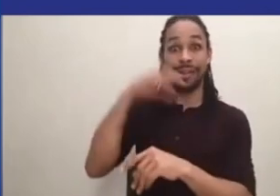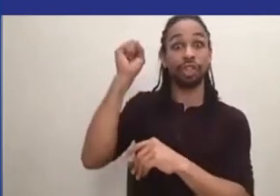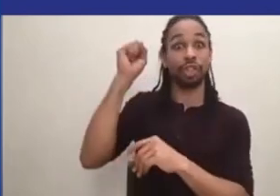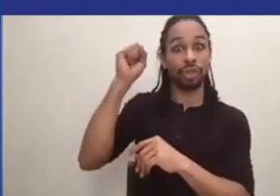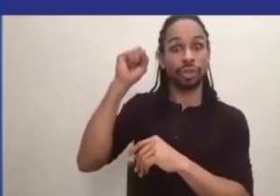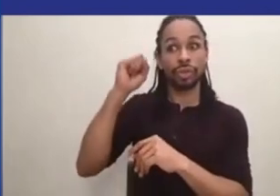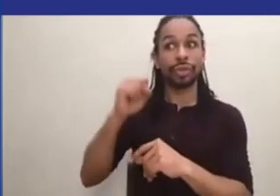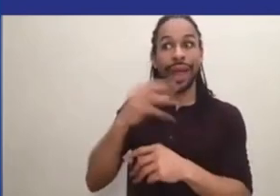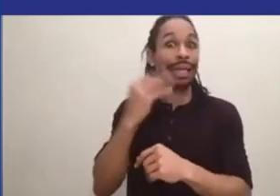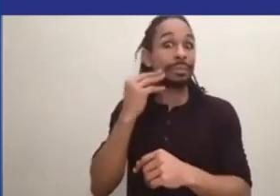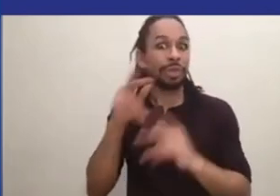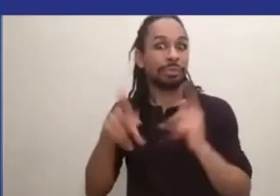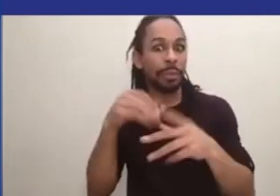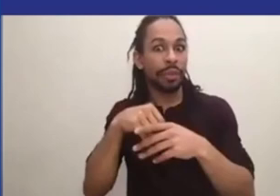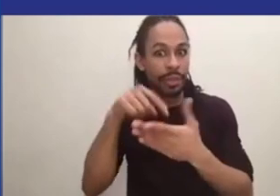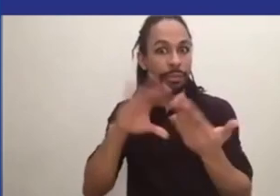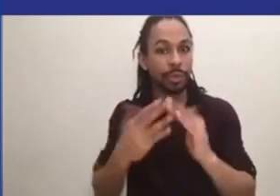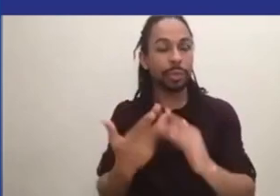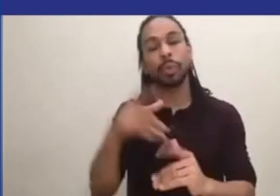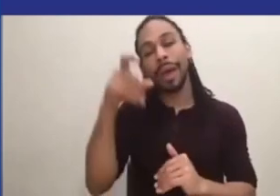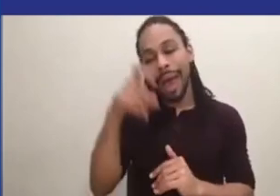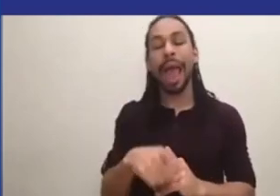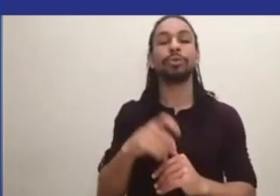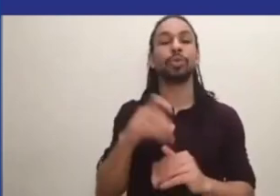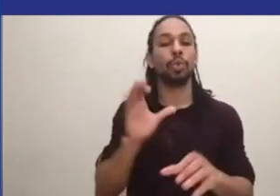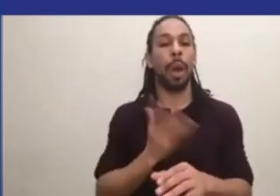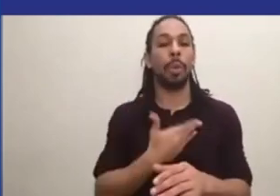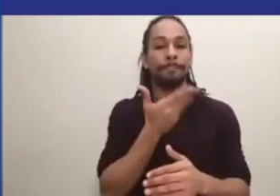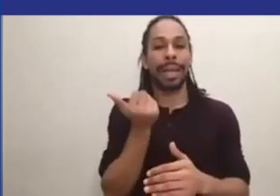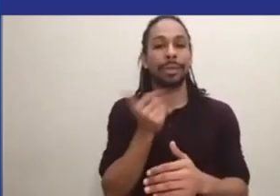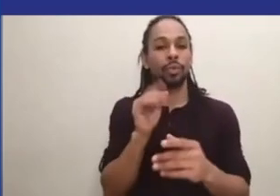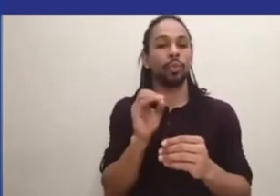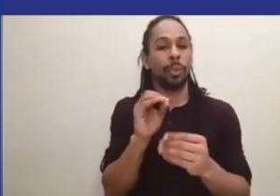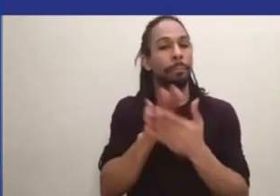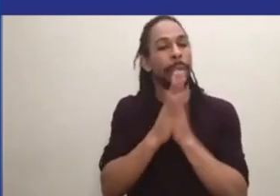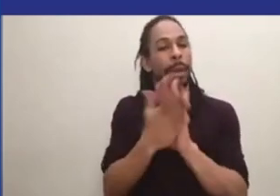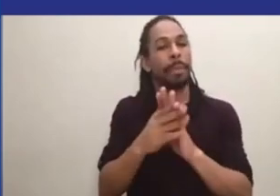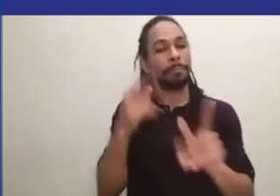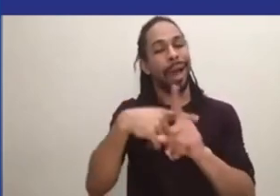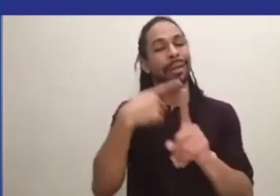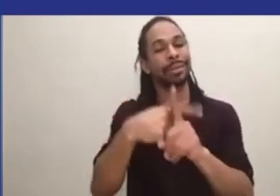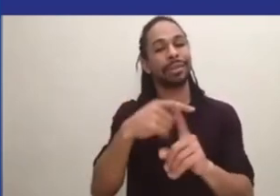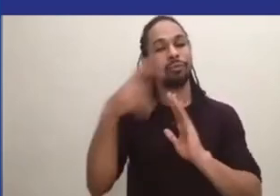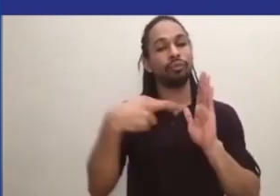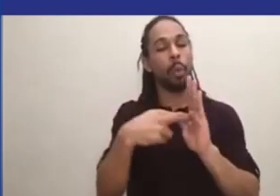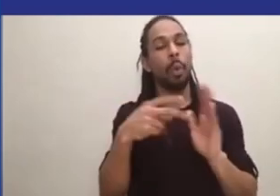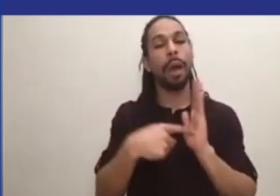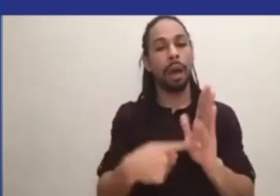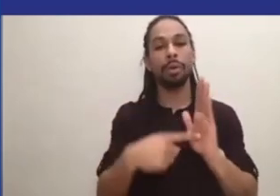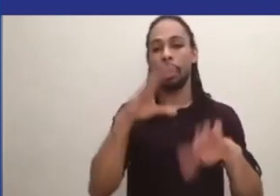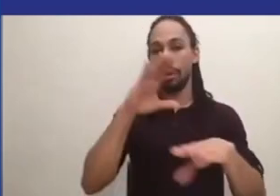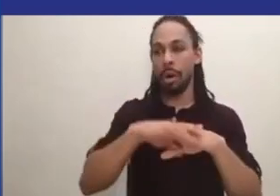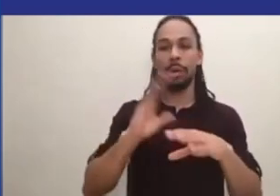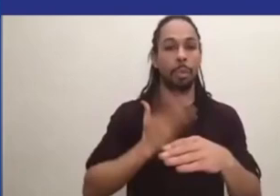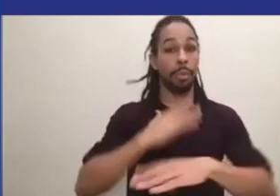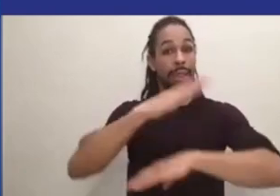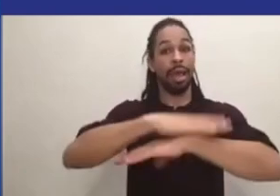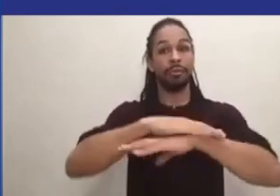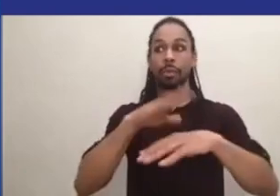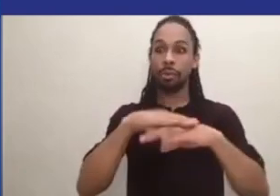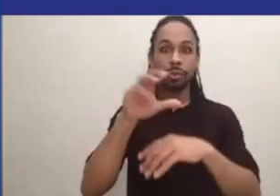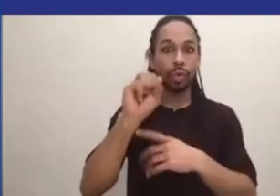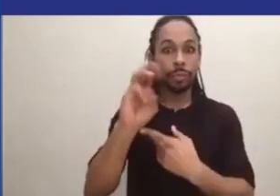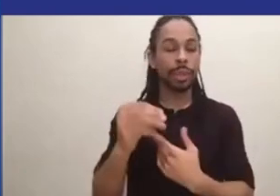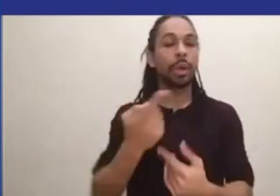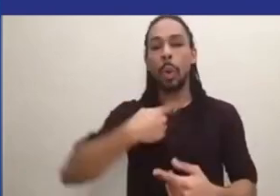be a positive role model on our social media, on our platforms where people see us, to not be the one